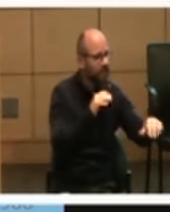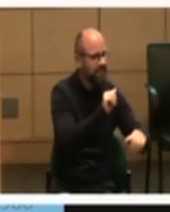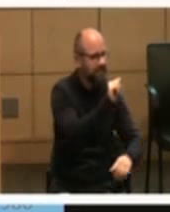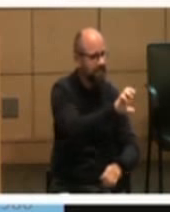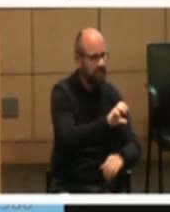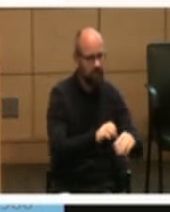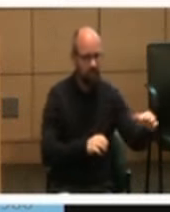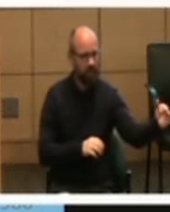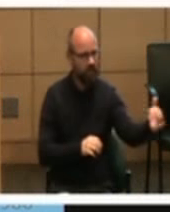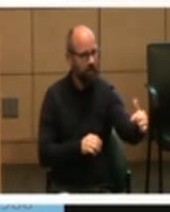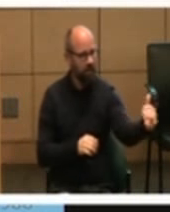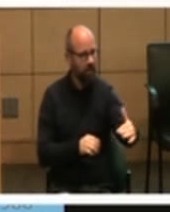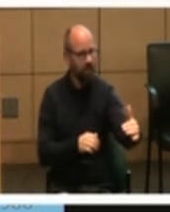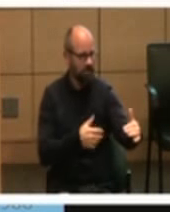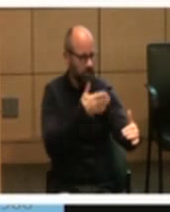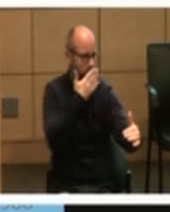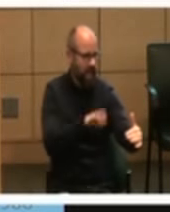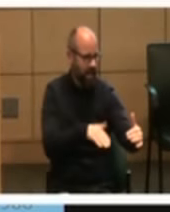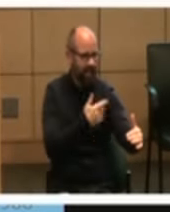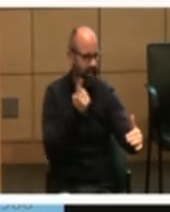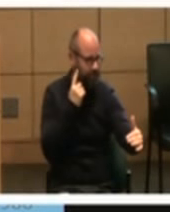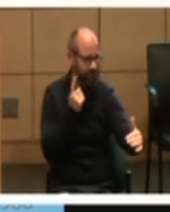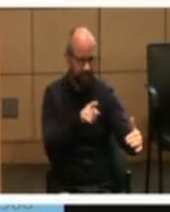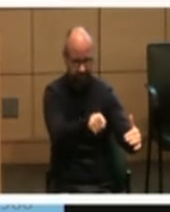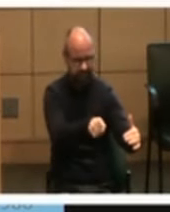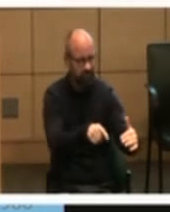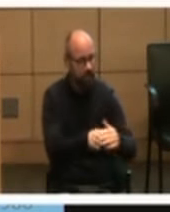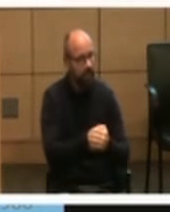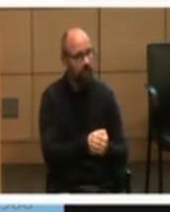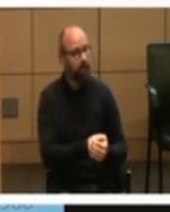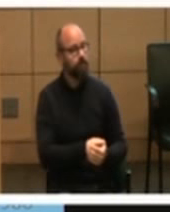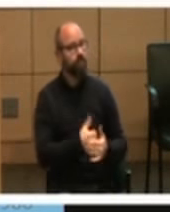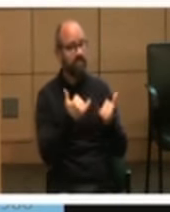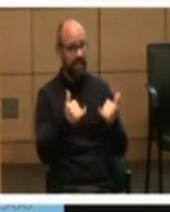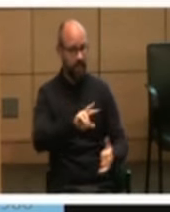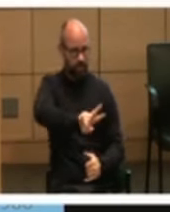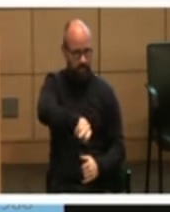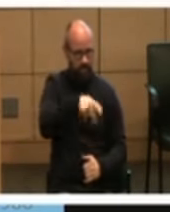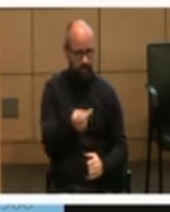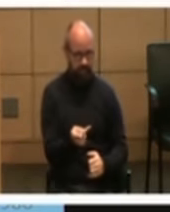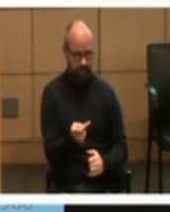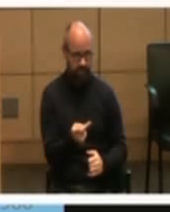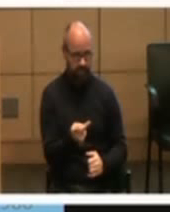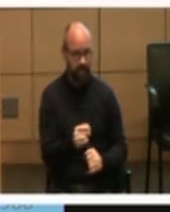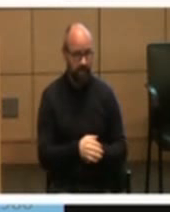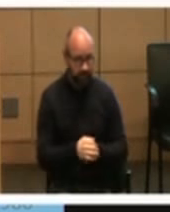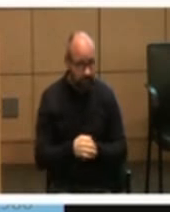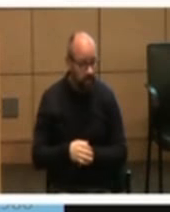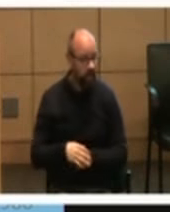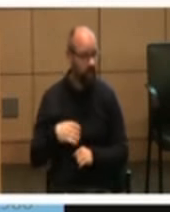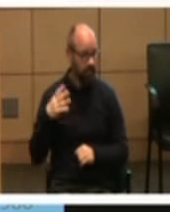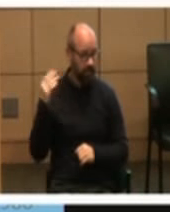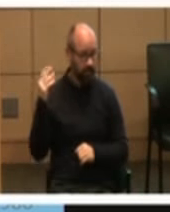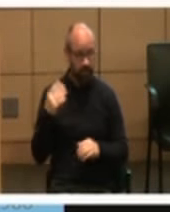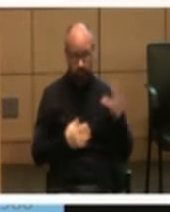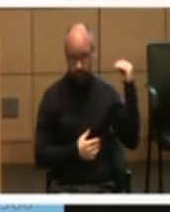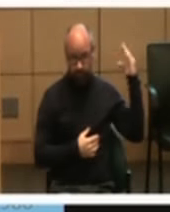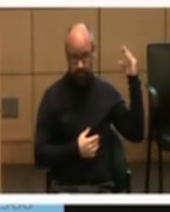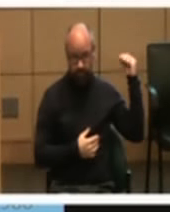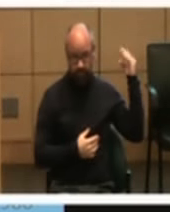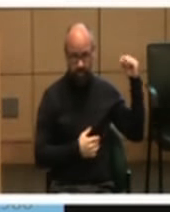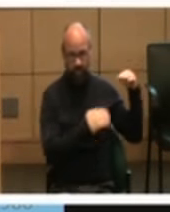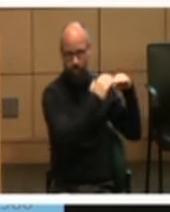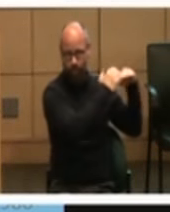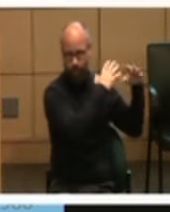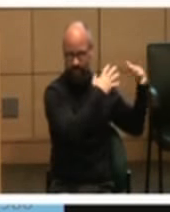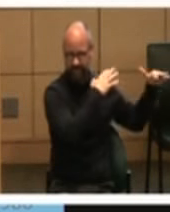is now to the better hearing ear and the speech is presented to the ear with hearing loss. And we would expect the performance to deteriorate. And we do see that